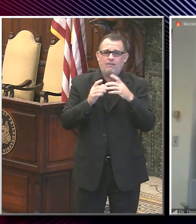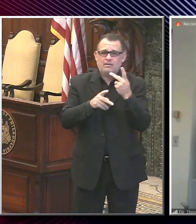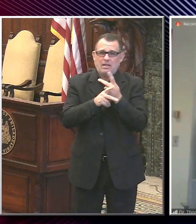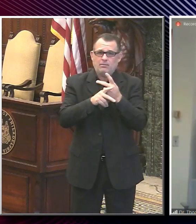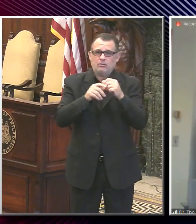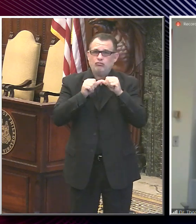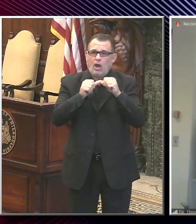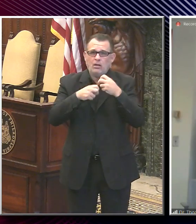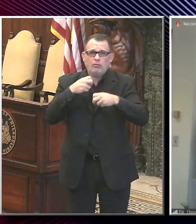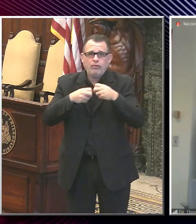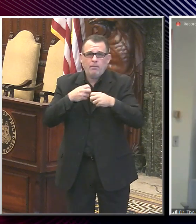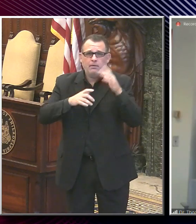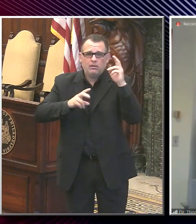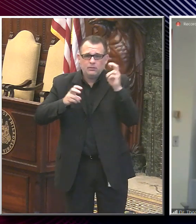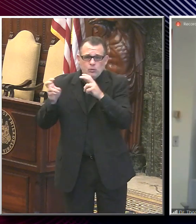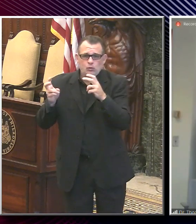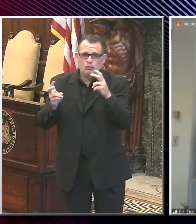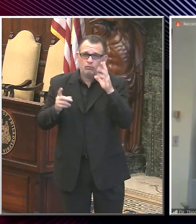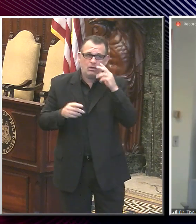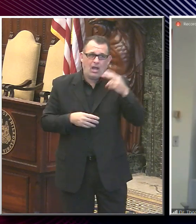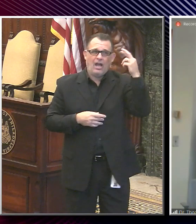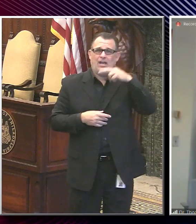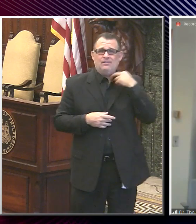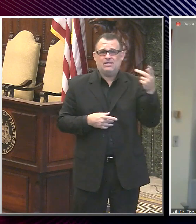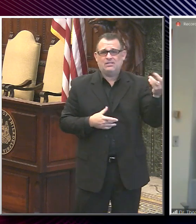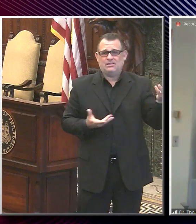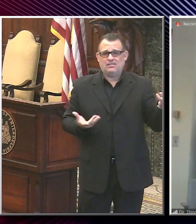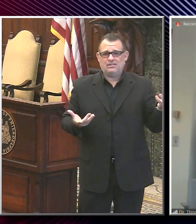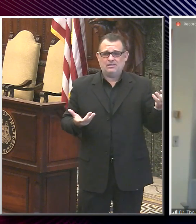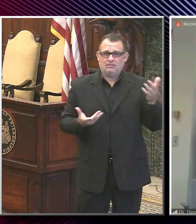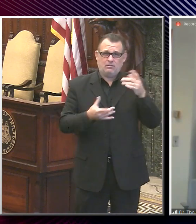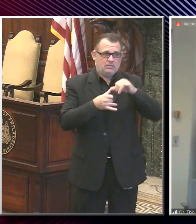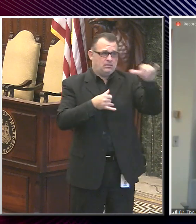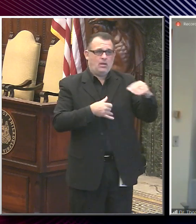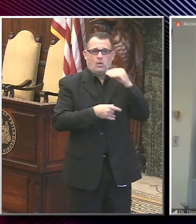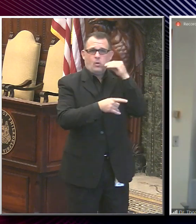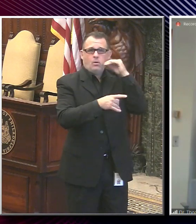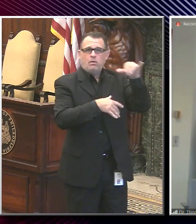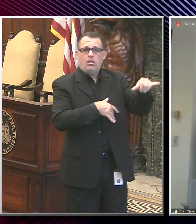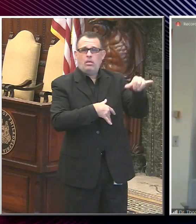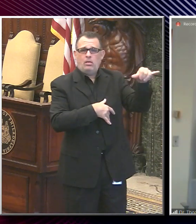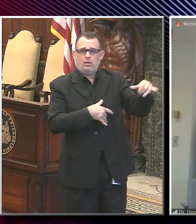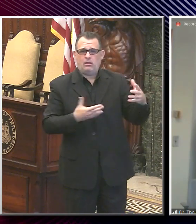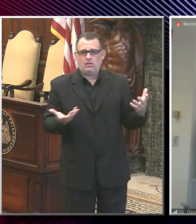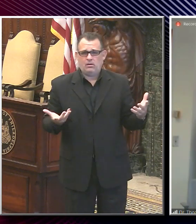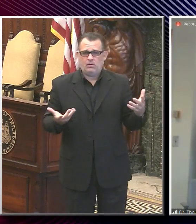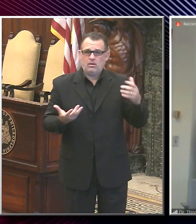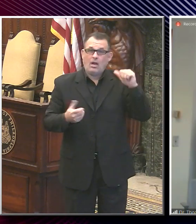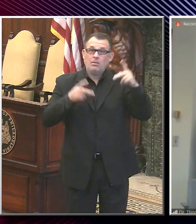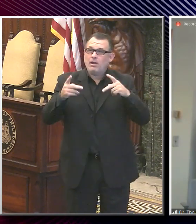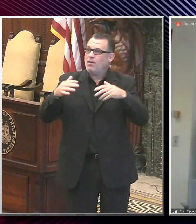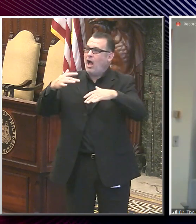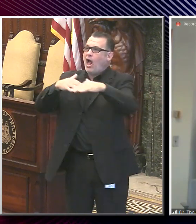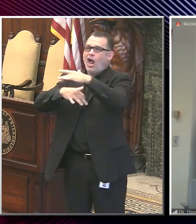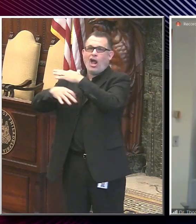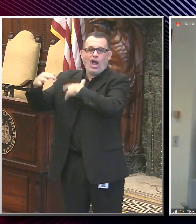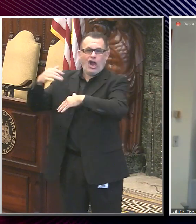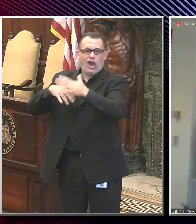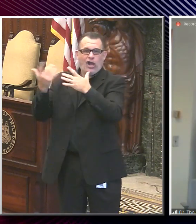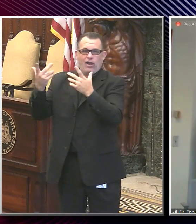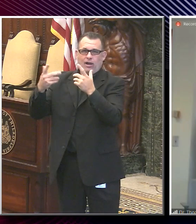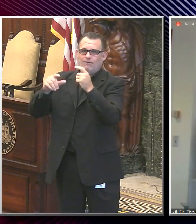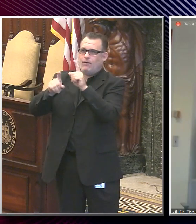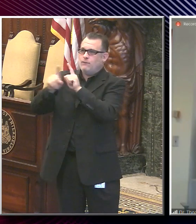conditions, you are at risk, best to stay home and avoid contact with other people who are out and about unless you're wearing a